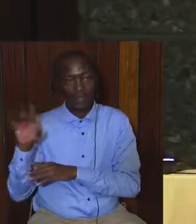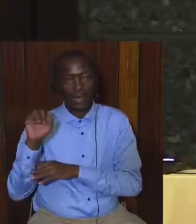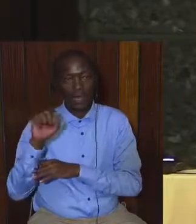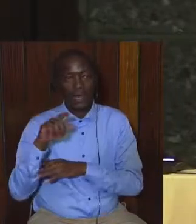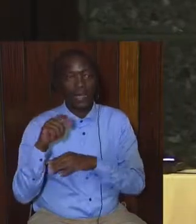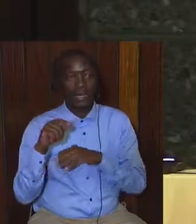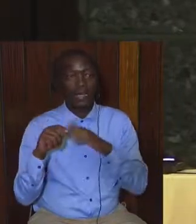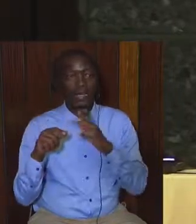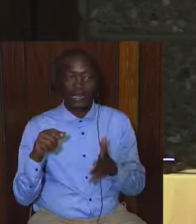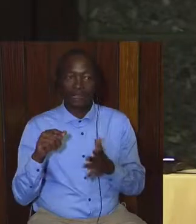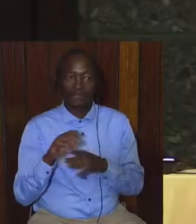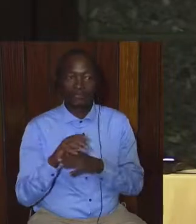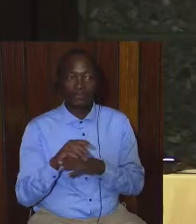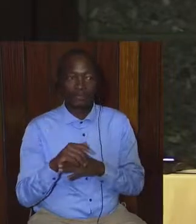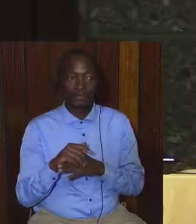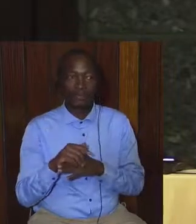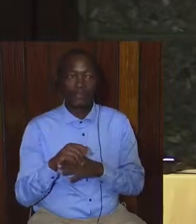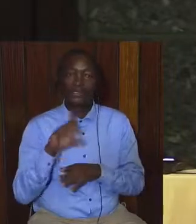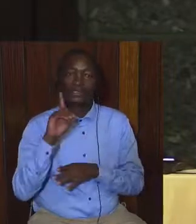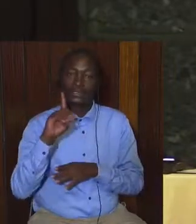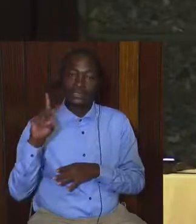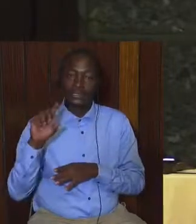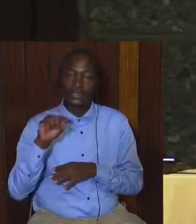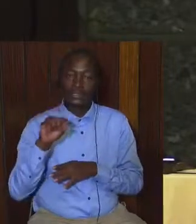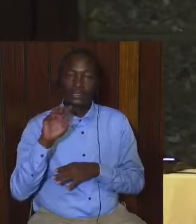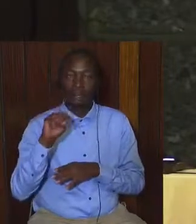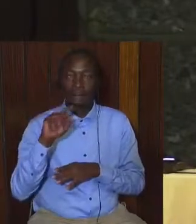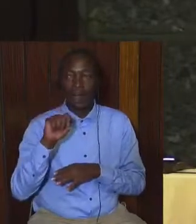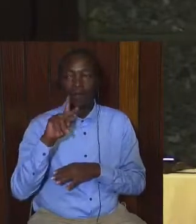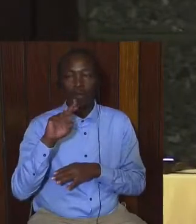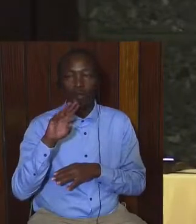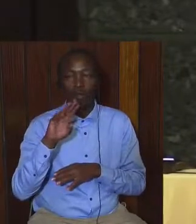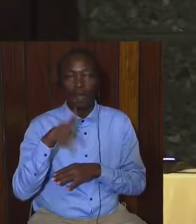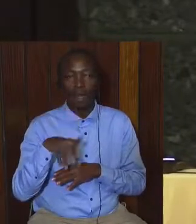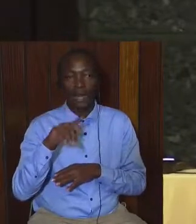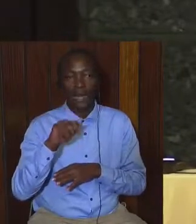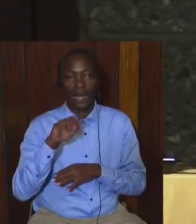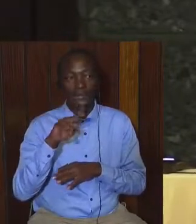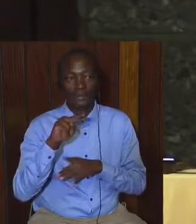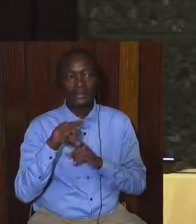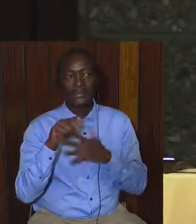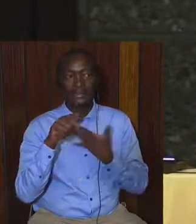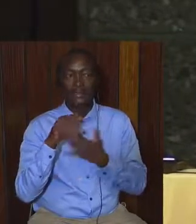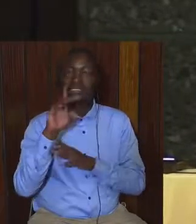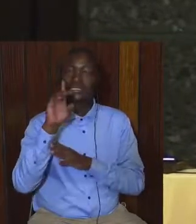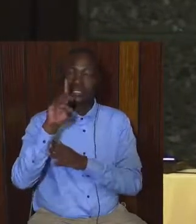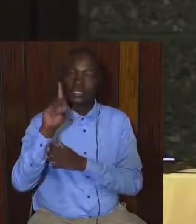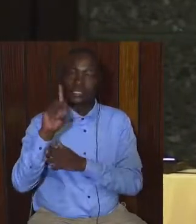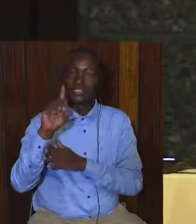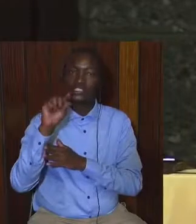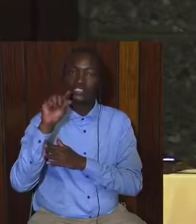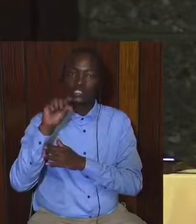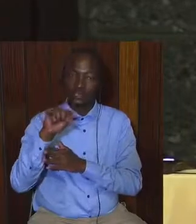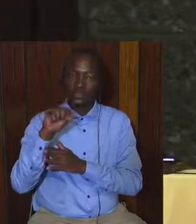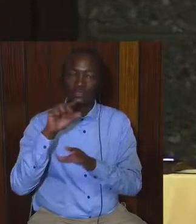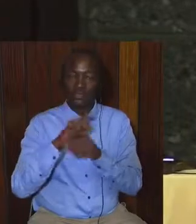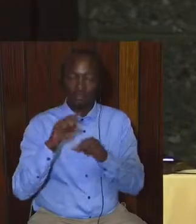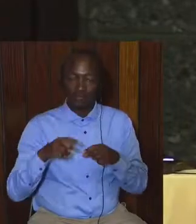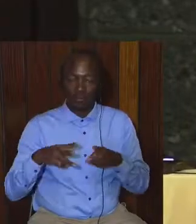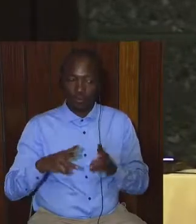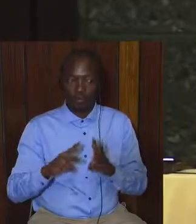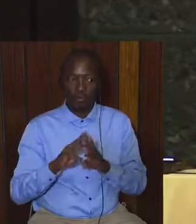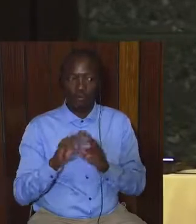it is DRG Mokobani, Maputi Mokobani. He is the DRG responsible for roads